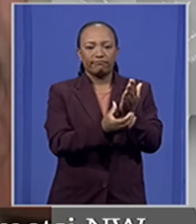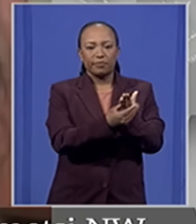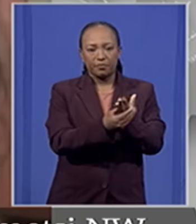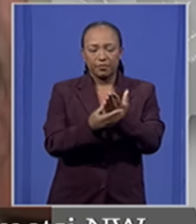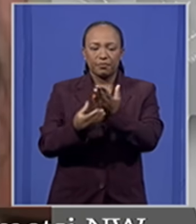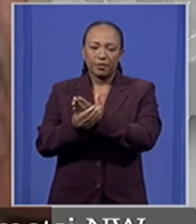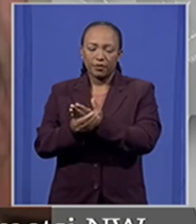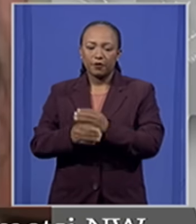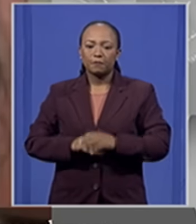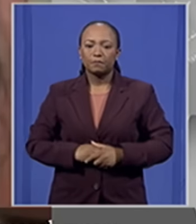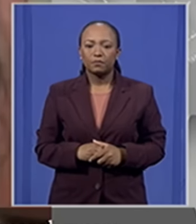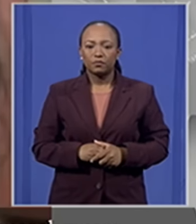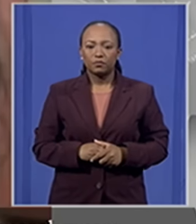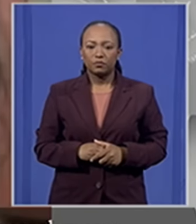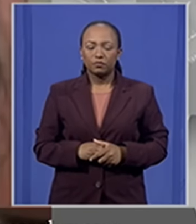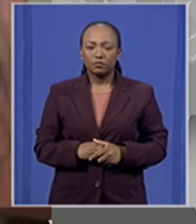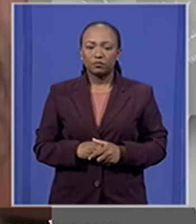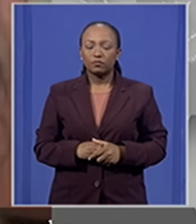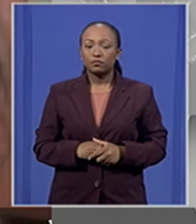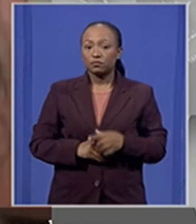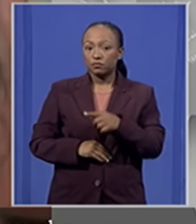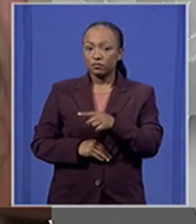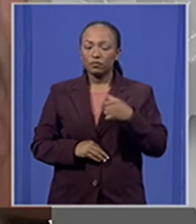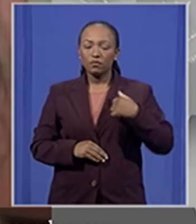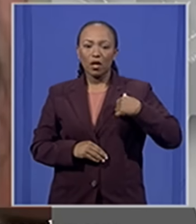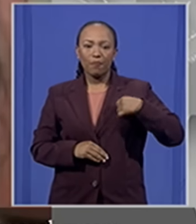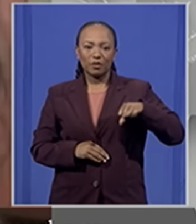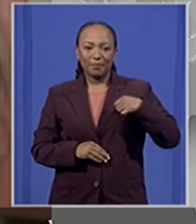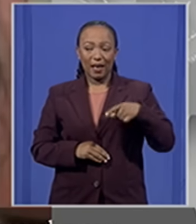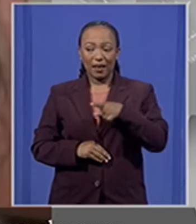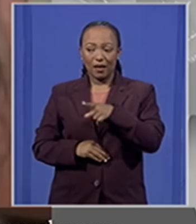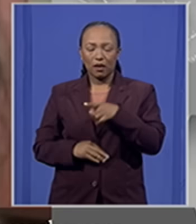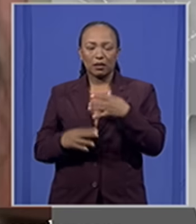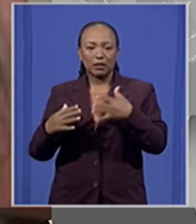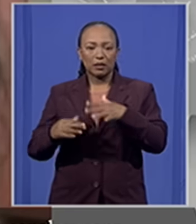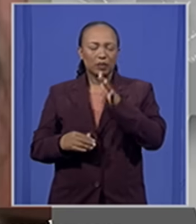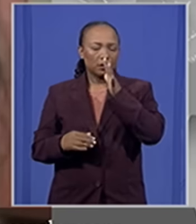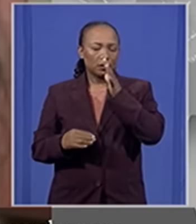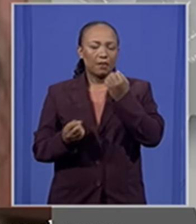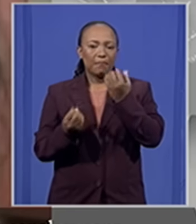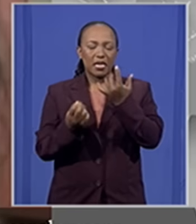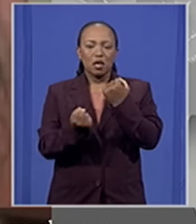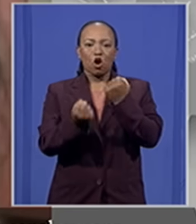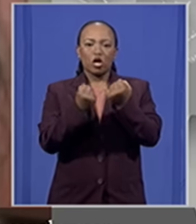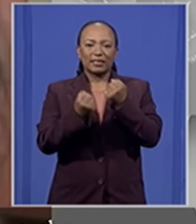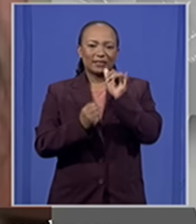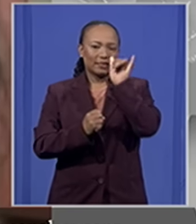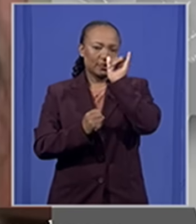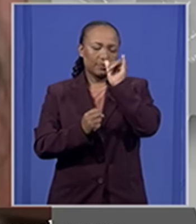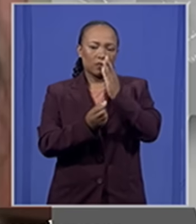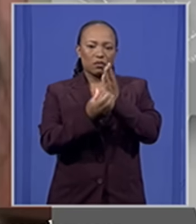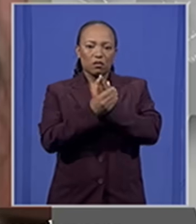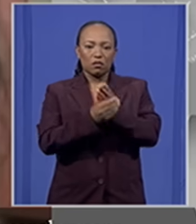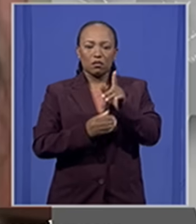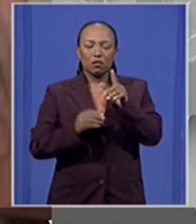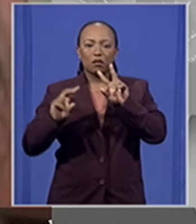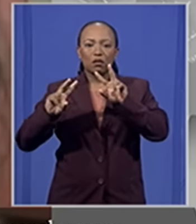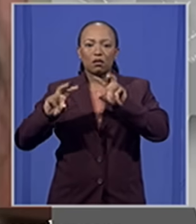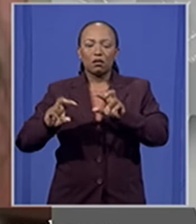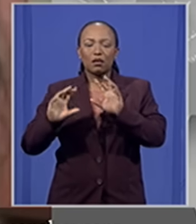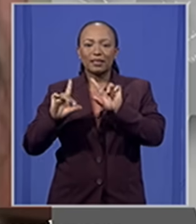Modiri Molema district municipality that have criminal cases that are already in court. The cases were investigated by the Department of